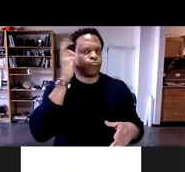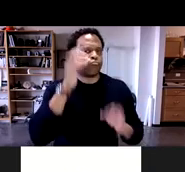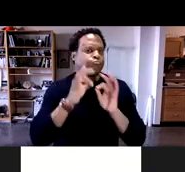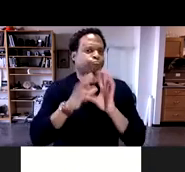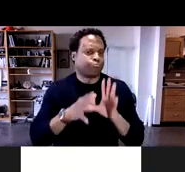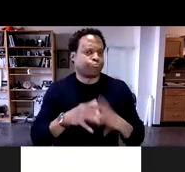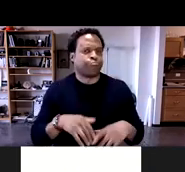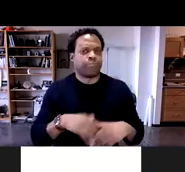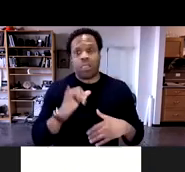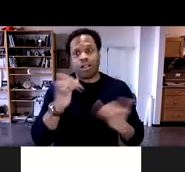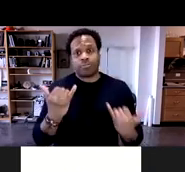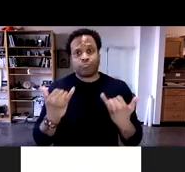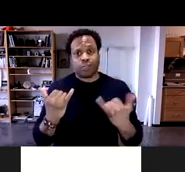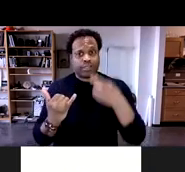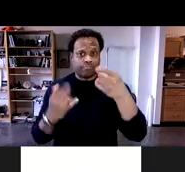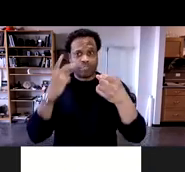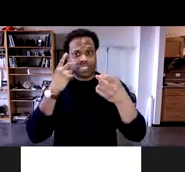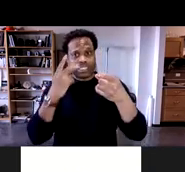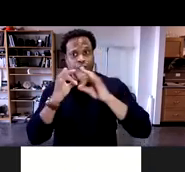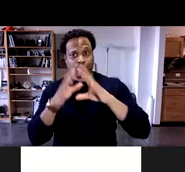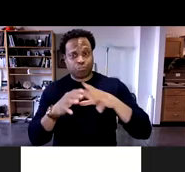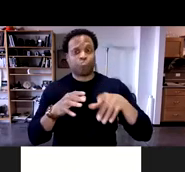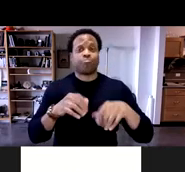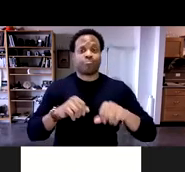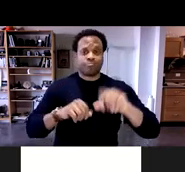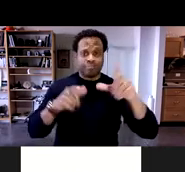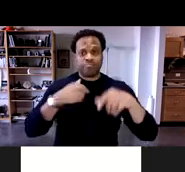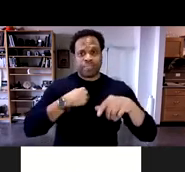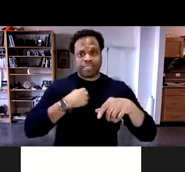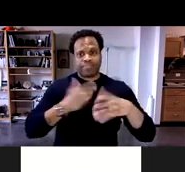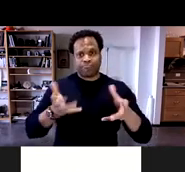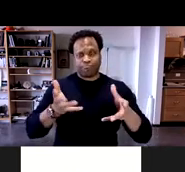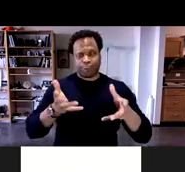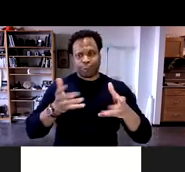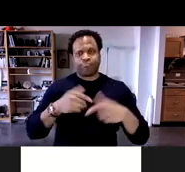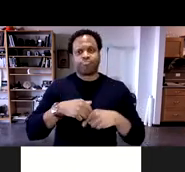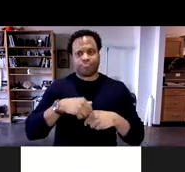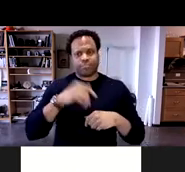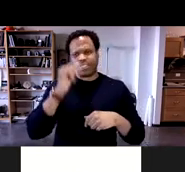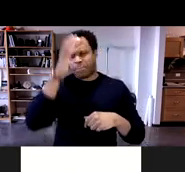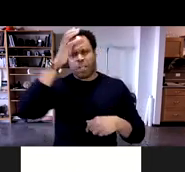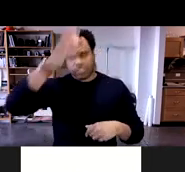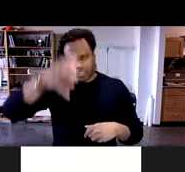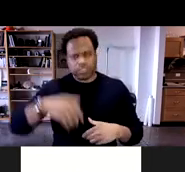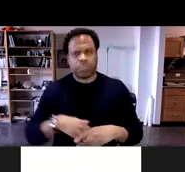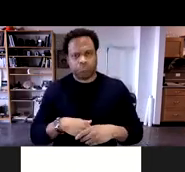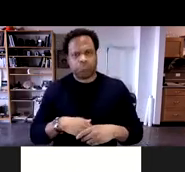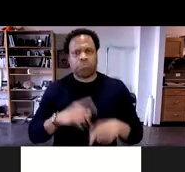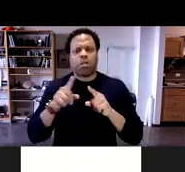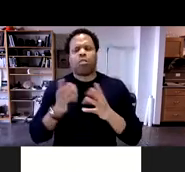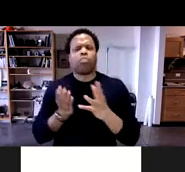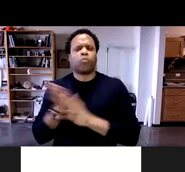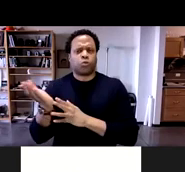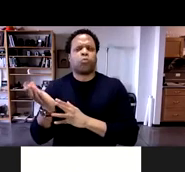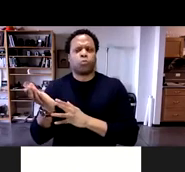person. And there will be actually the interpreter that picks up. And it'll be sort of like we have here. I'm signing into the